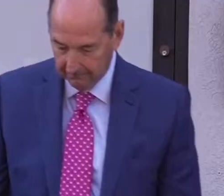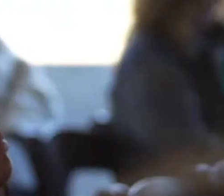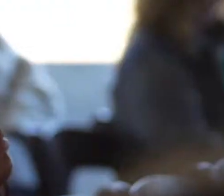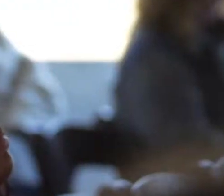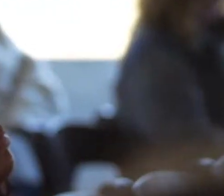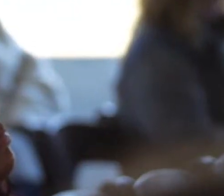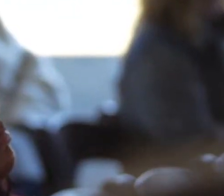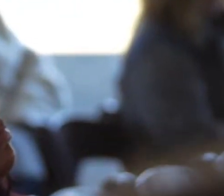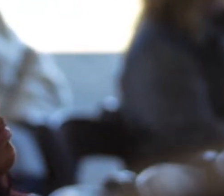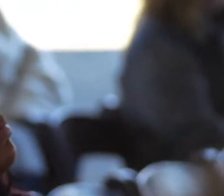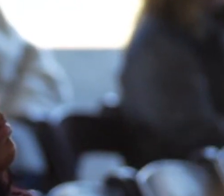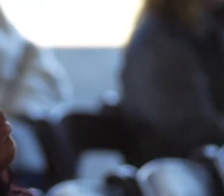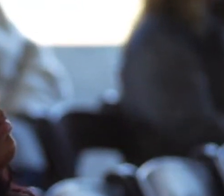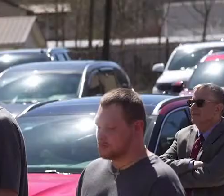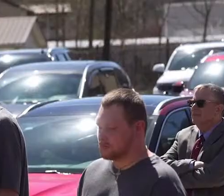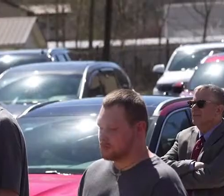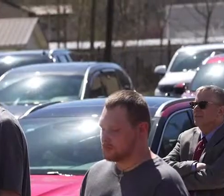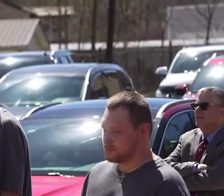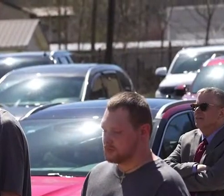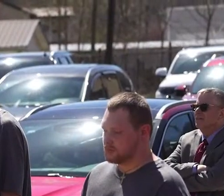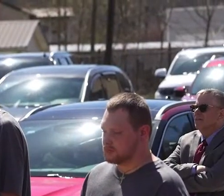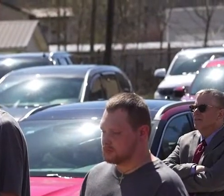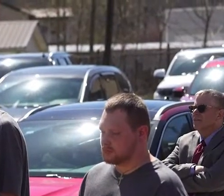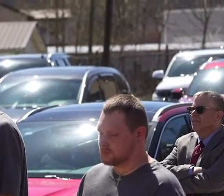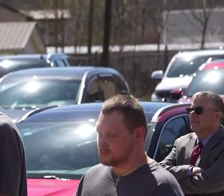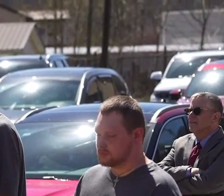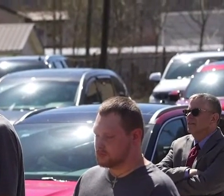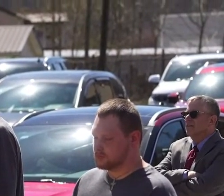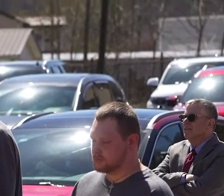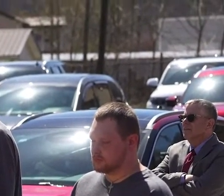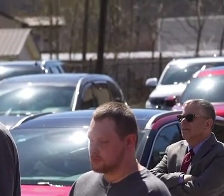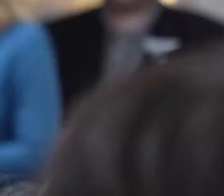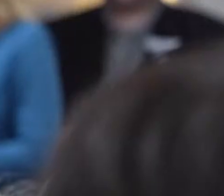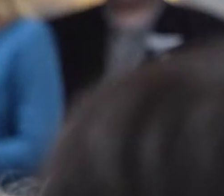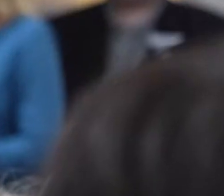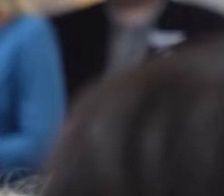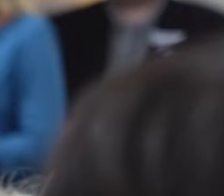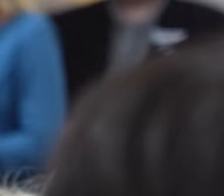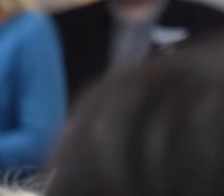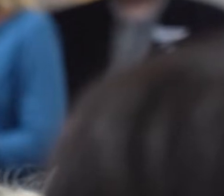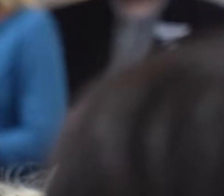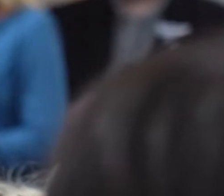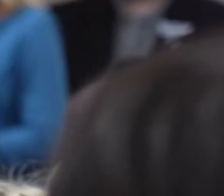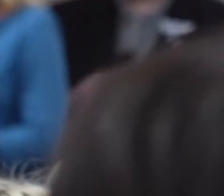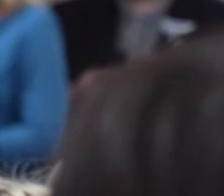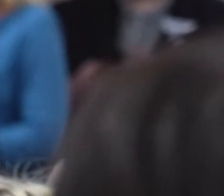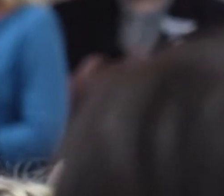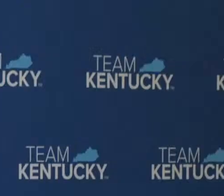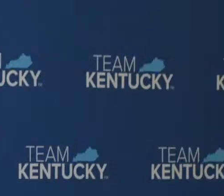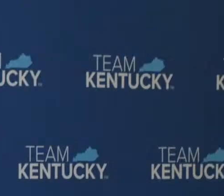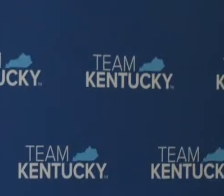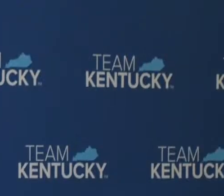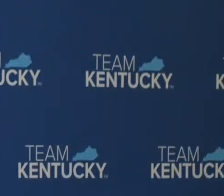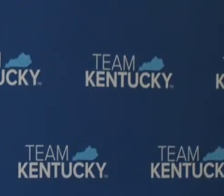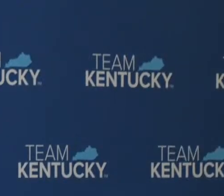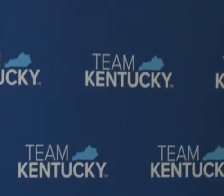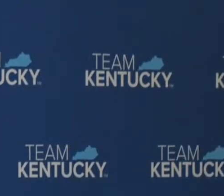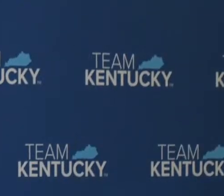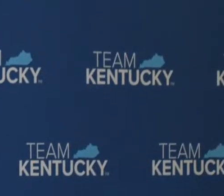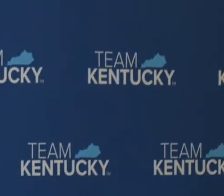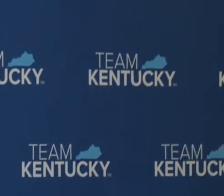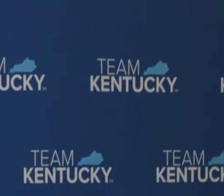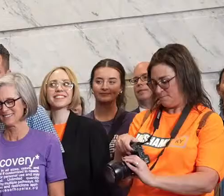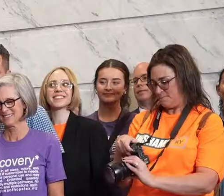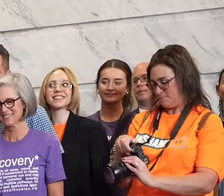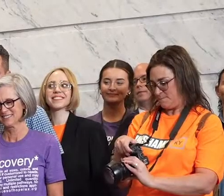many parents, children, relatives, and friends. All are children of God taken far too soon. The good news is